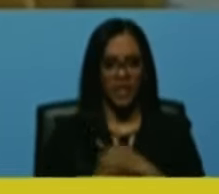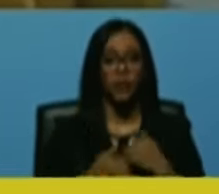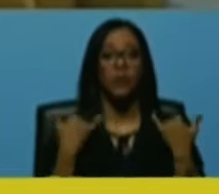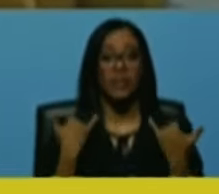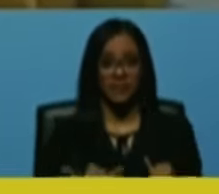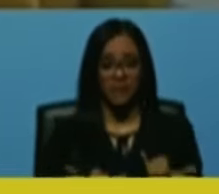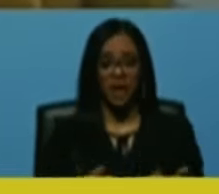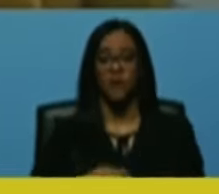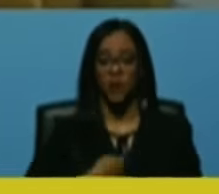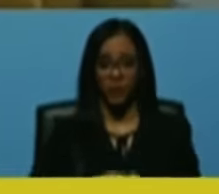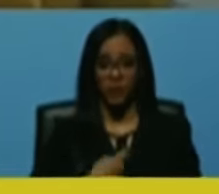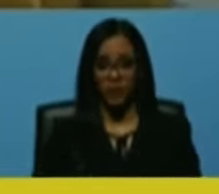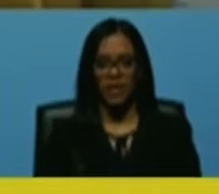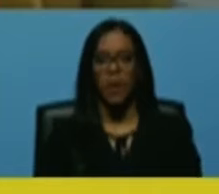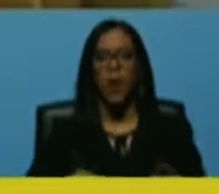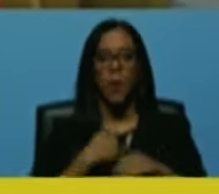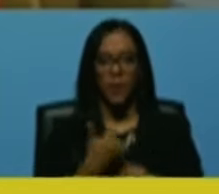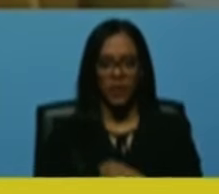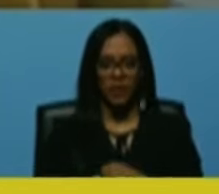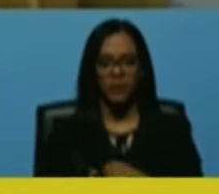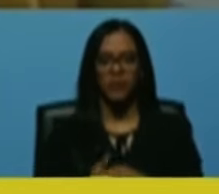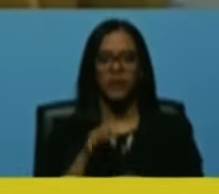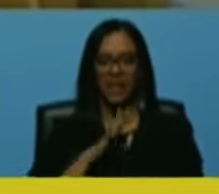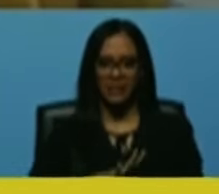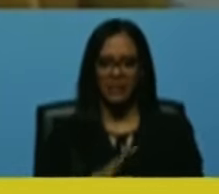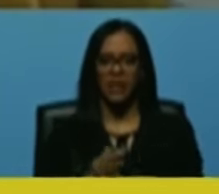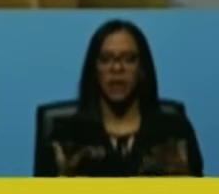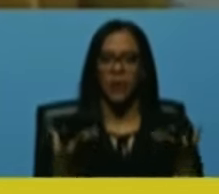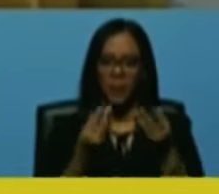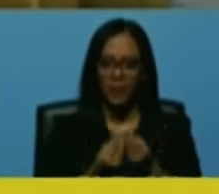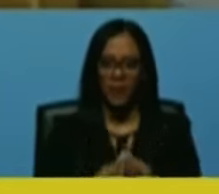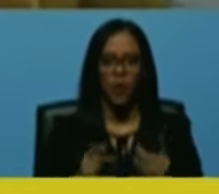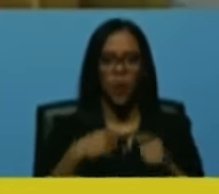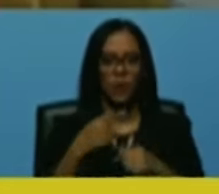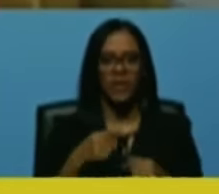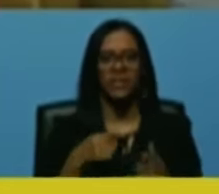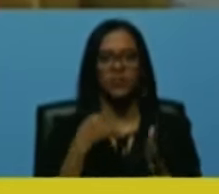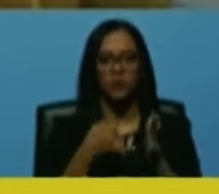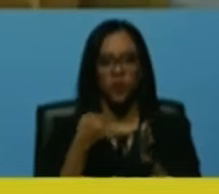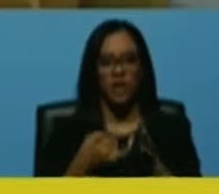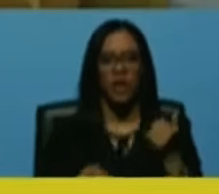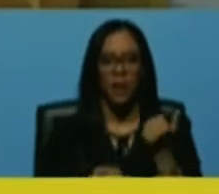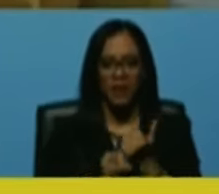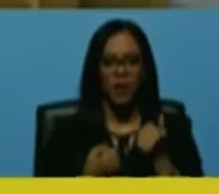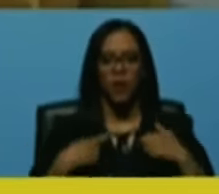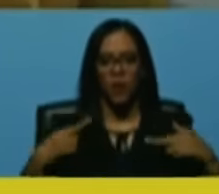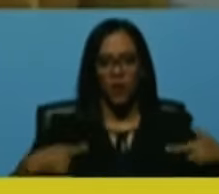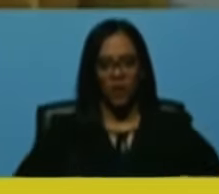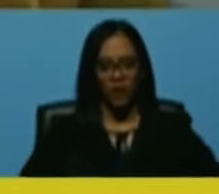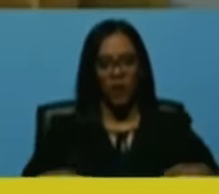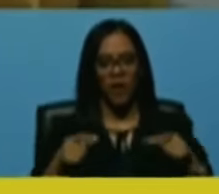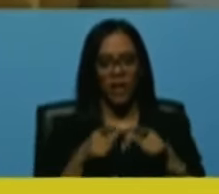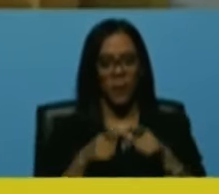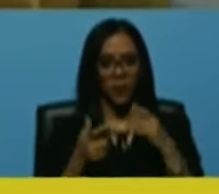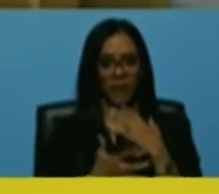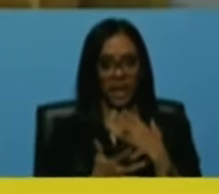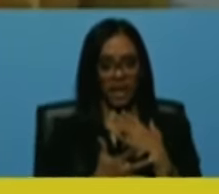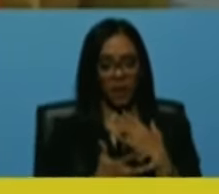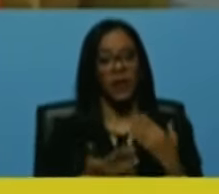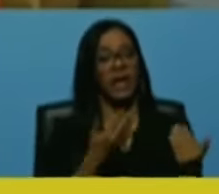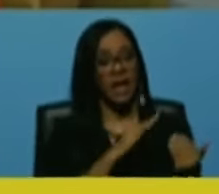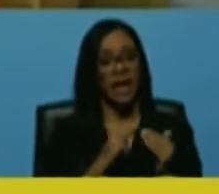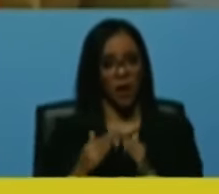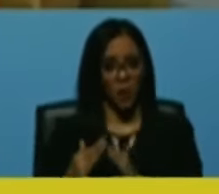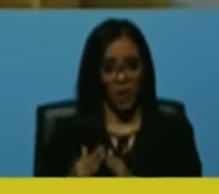already funded, the projects that are now being complemented by other institutions that have been supporting with resources, with technical equipment, and